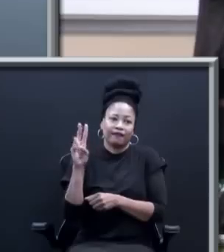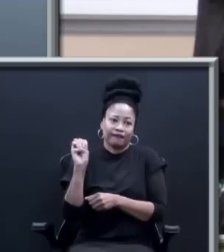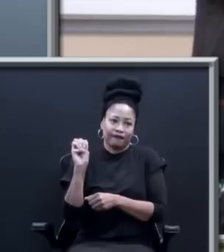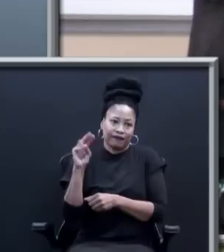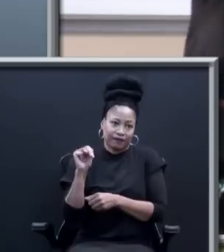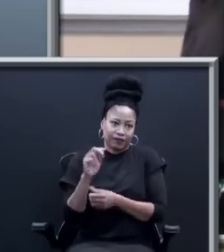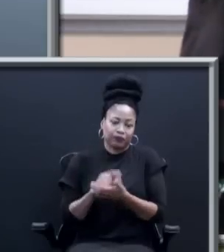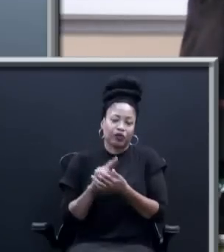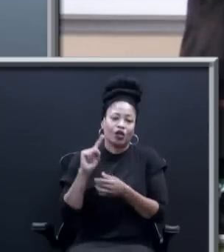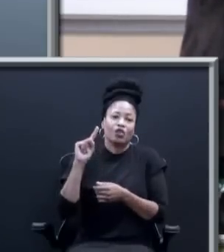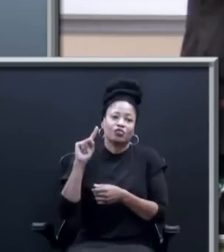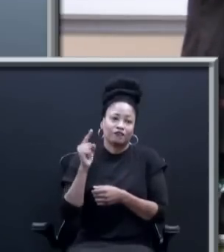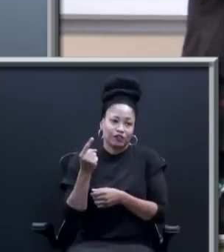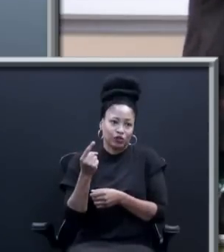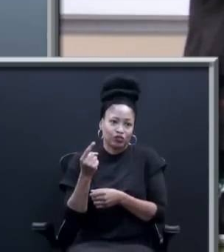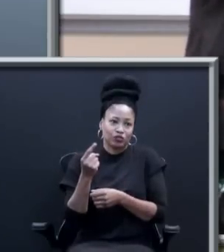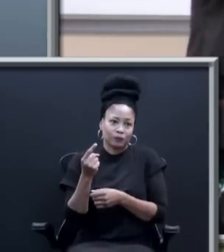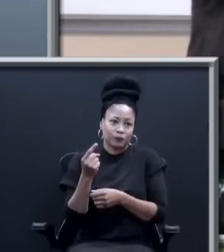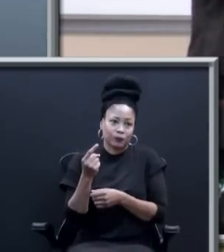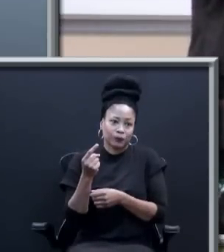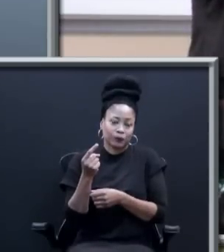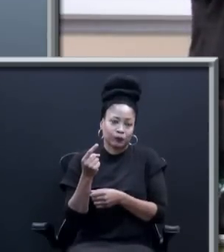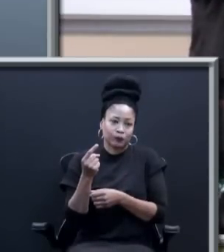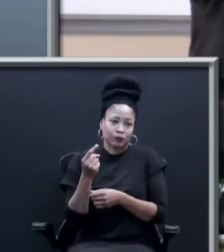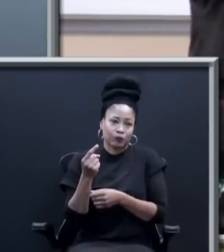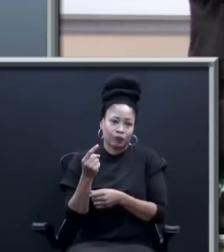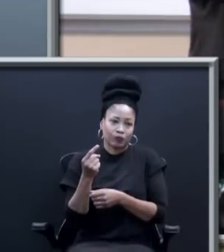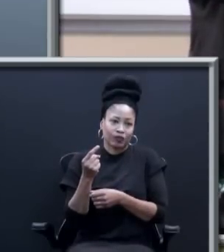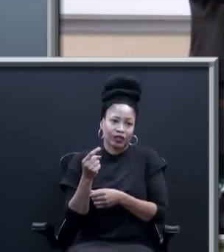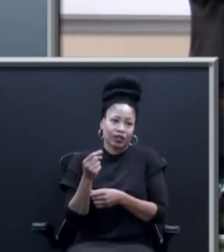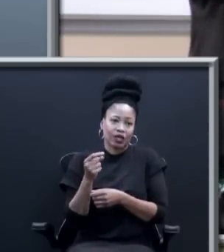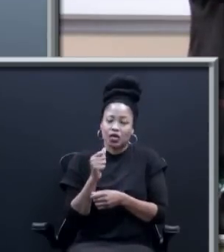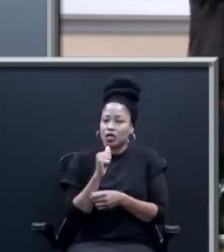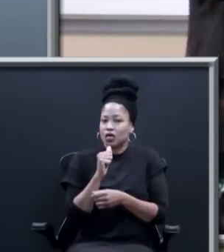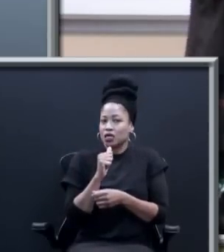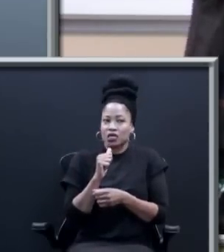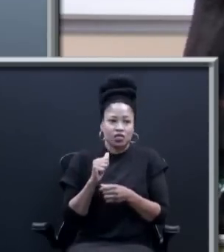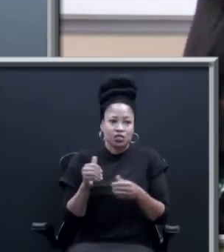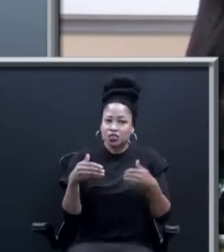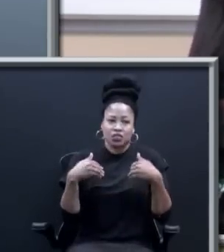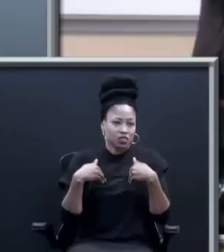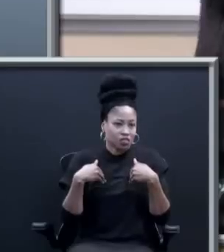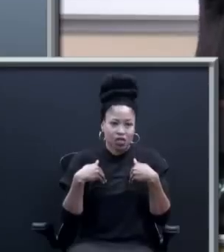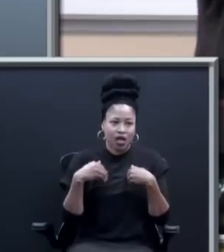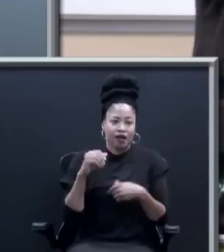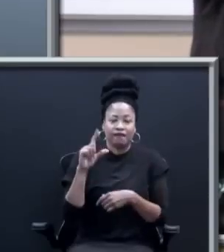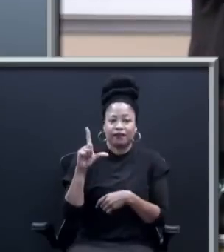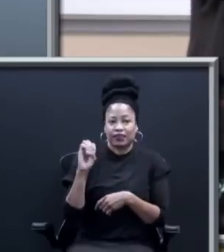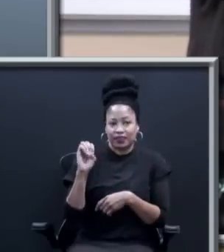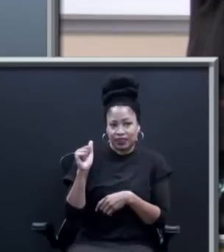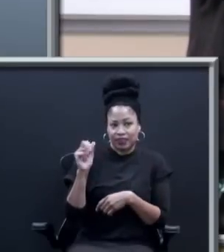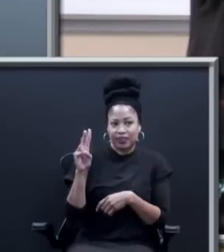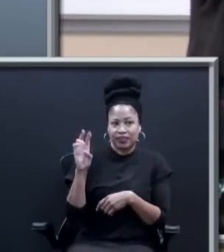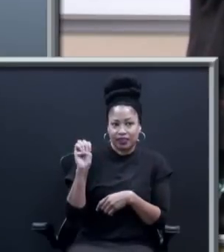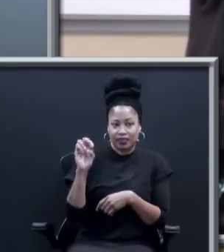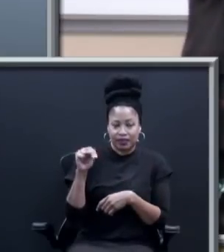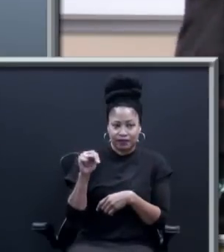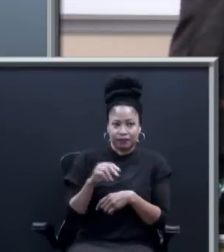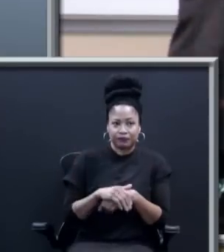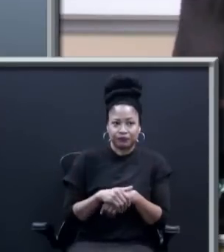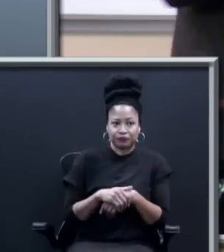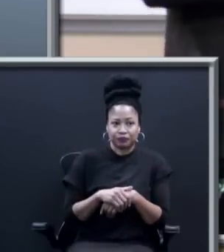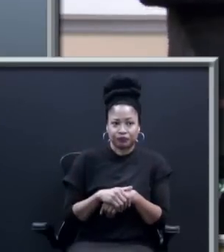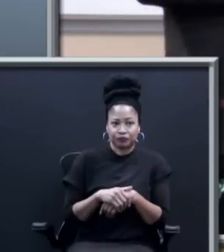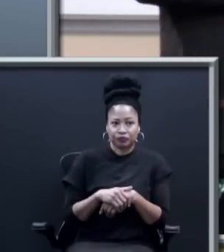no leaven, but this had leaven. What means these are people that have sinned but have been purged. Y'all understand? This is